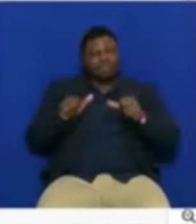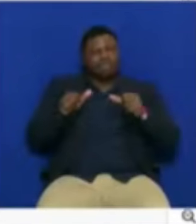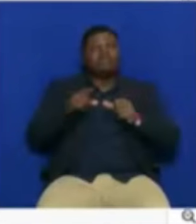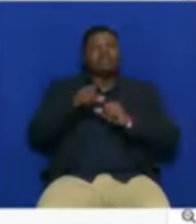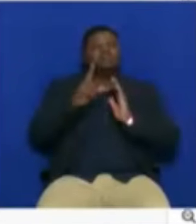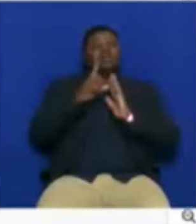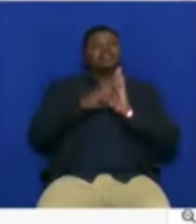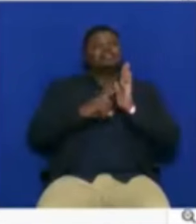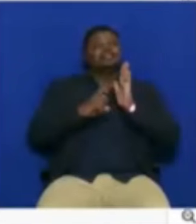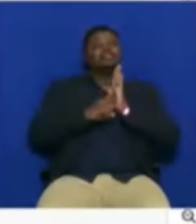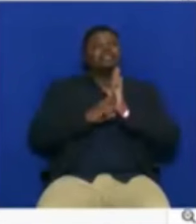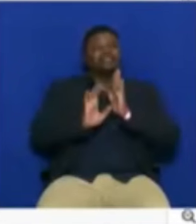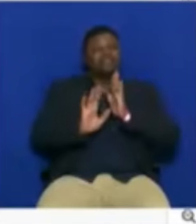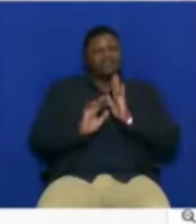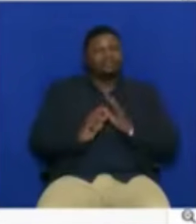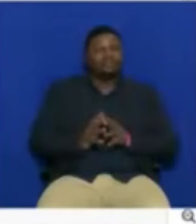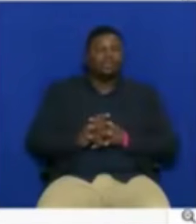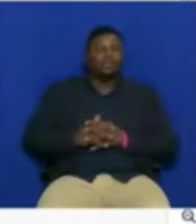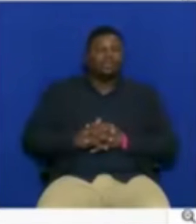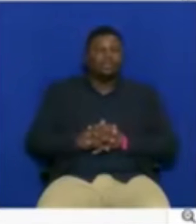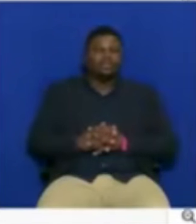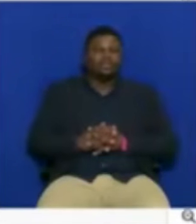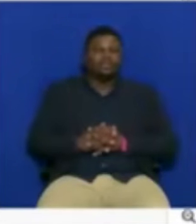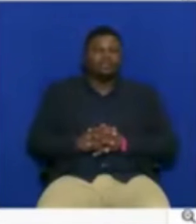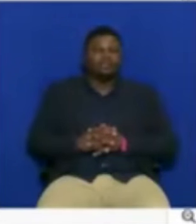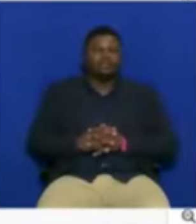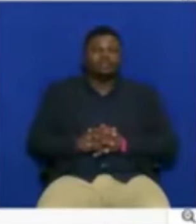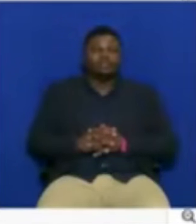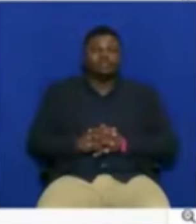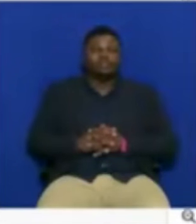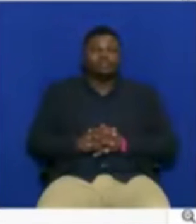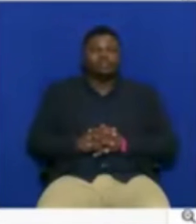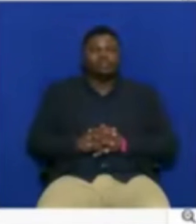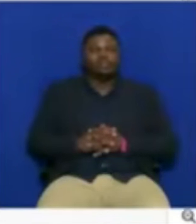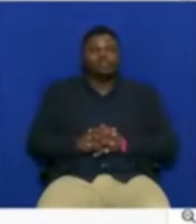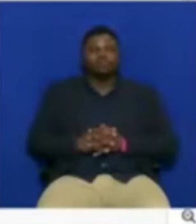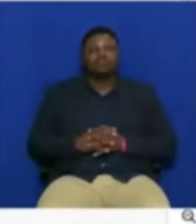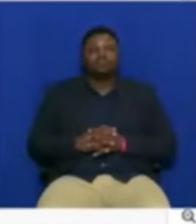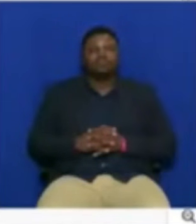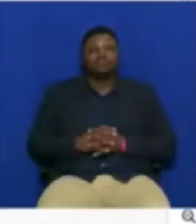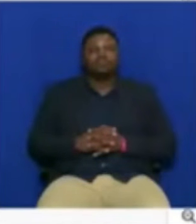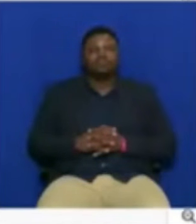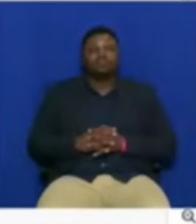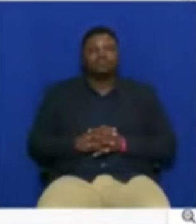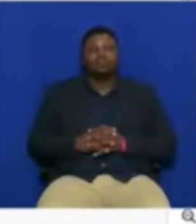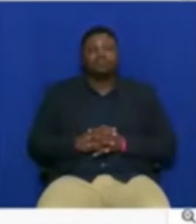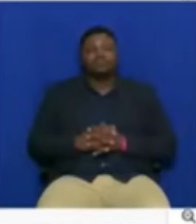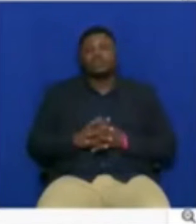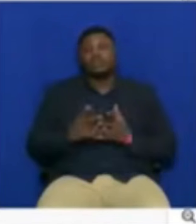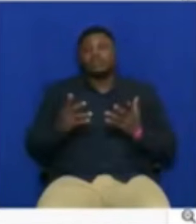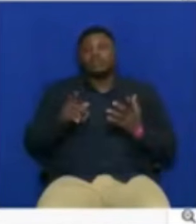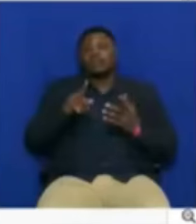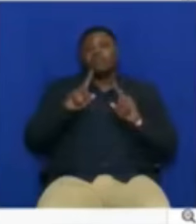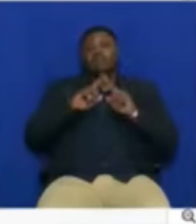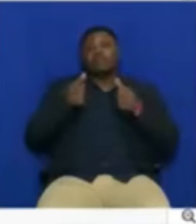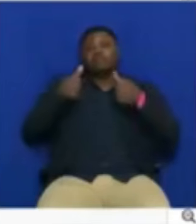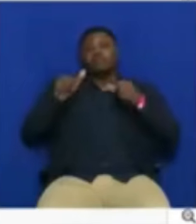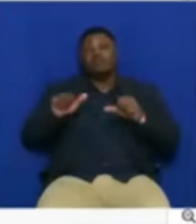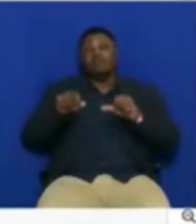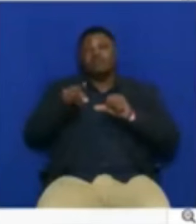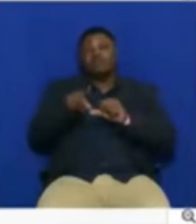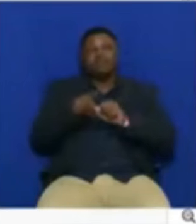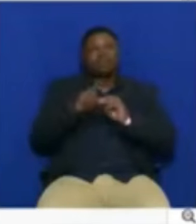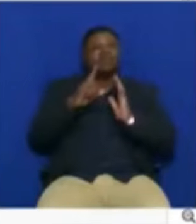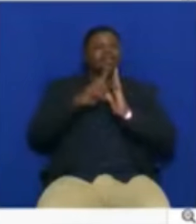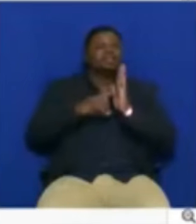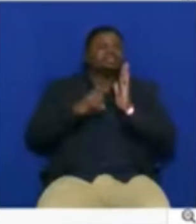would be the 11th of November But that one now I find in a different